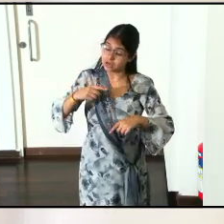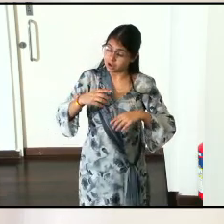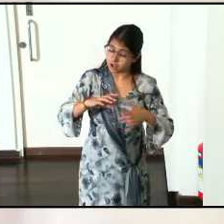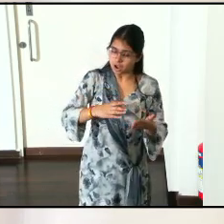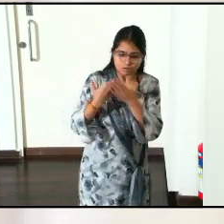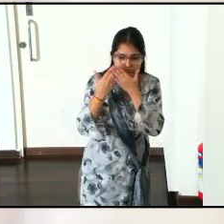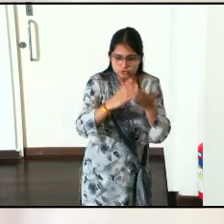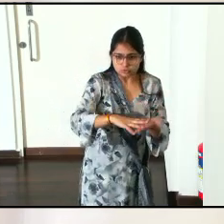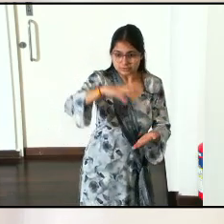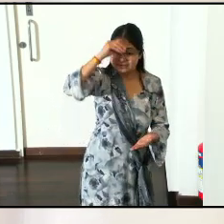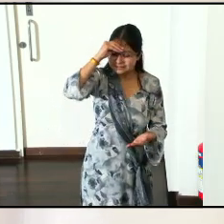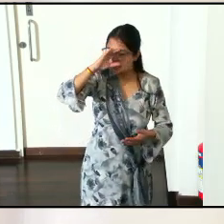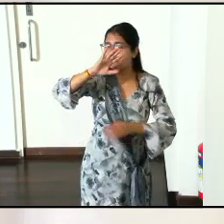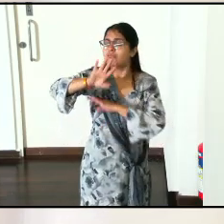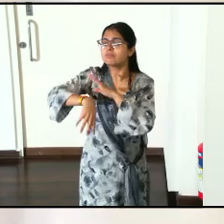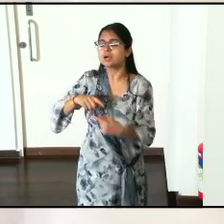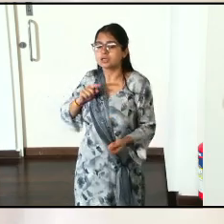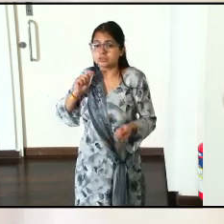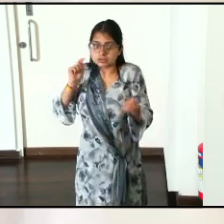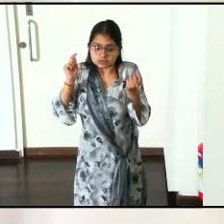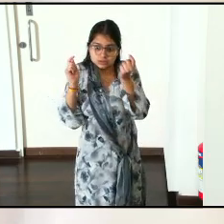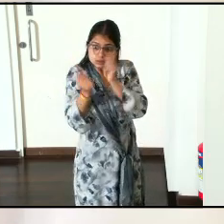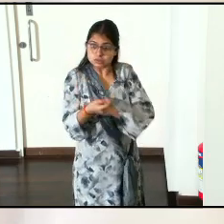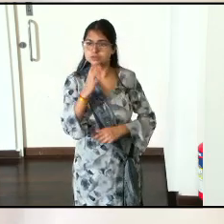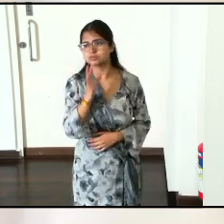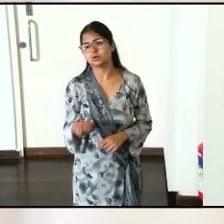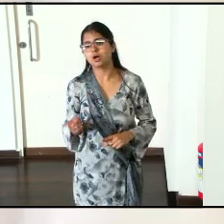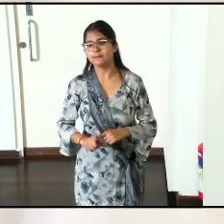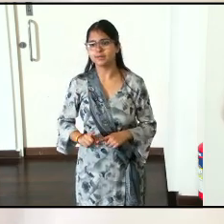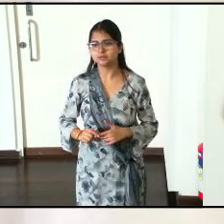some ways. Next slide, please.